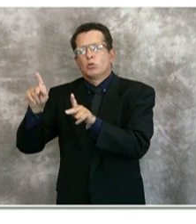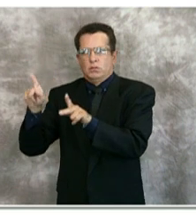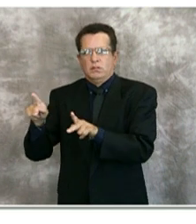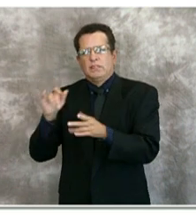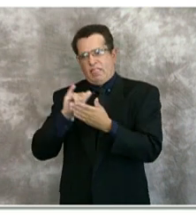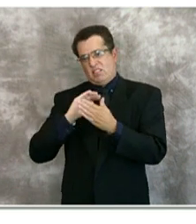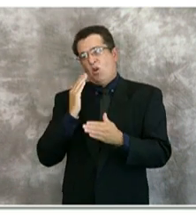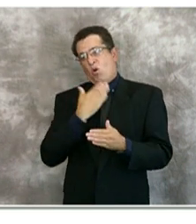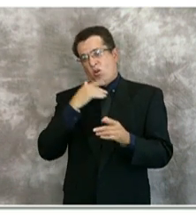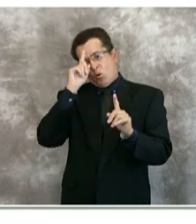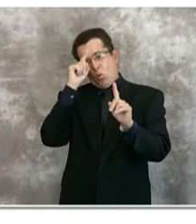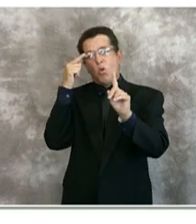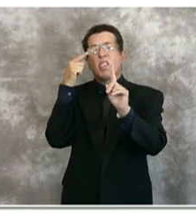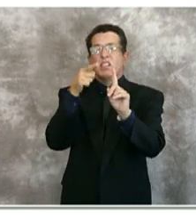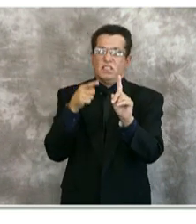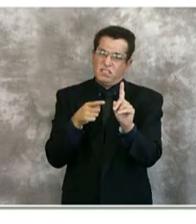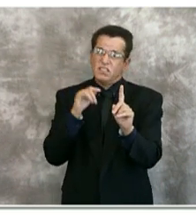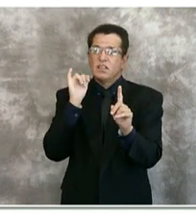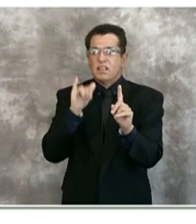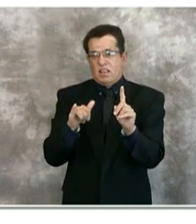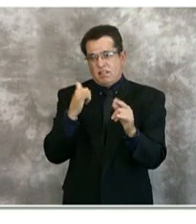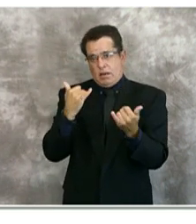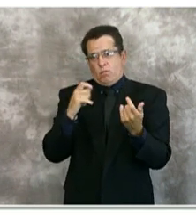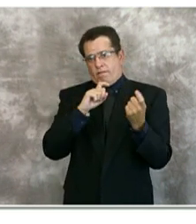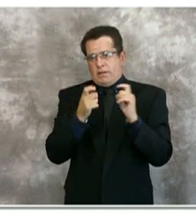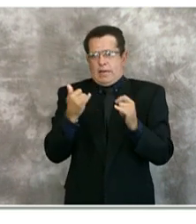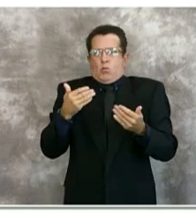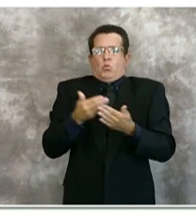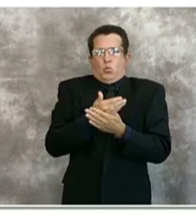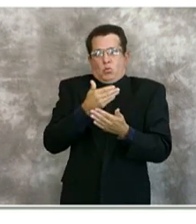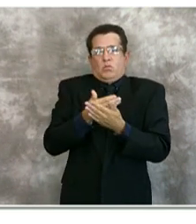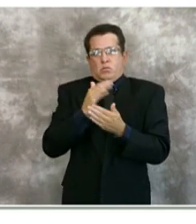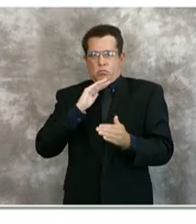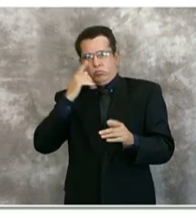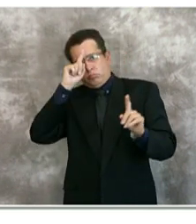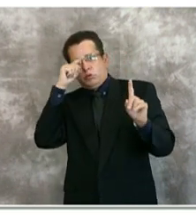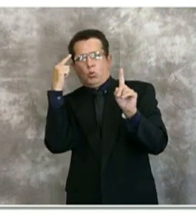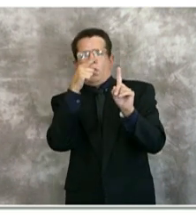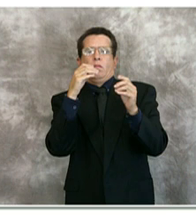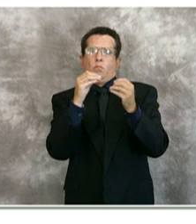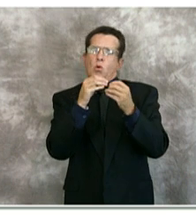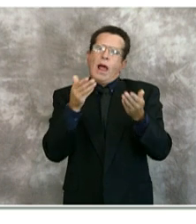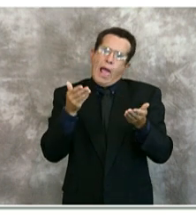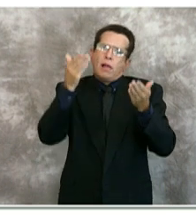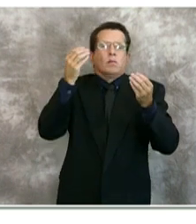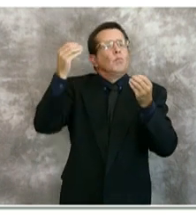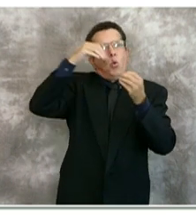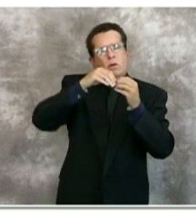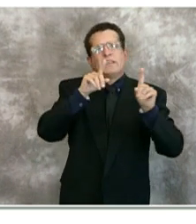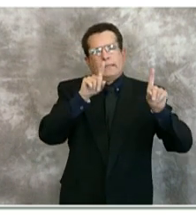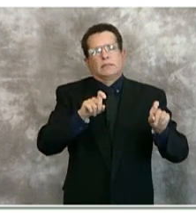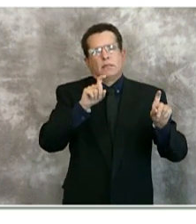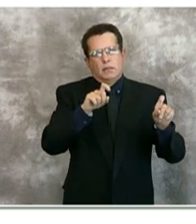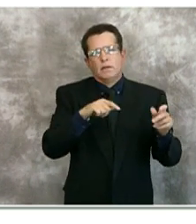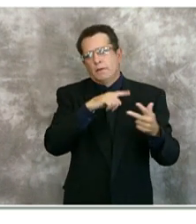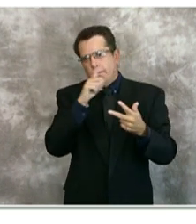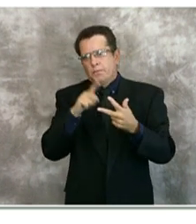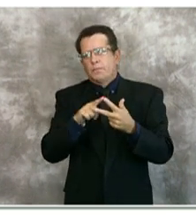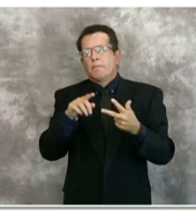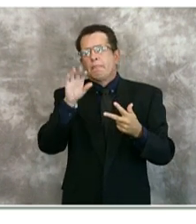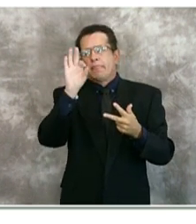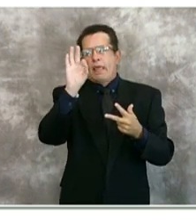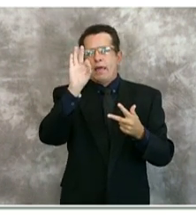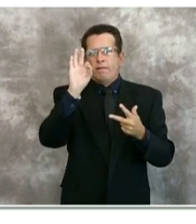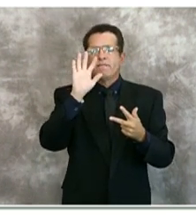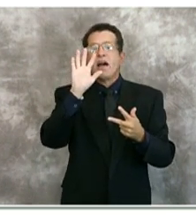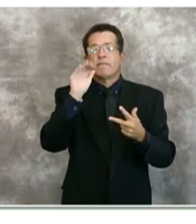under the goal. So that goal is revised and new to be the more aggressive goal. And then above that, what you see is